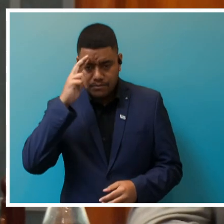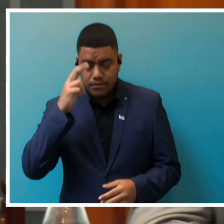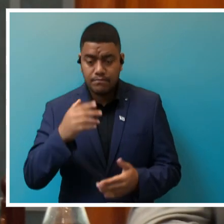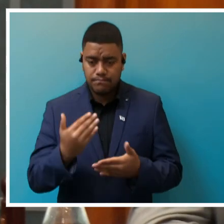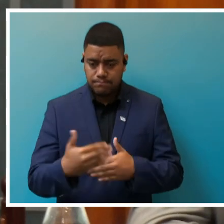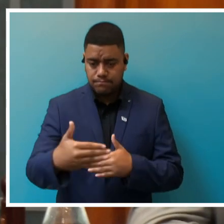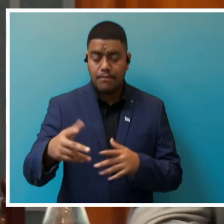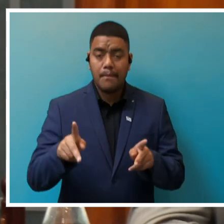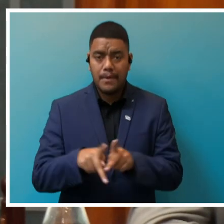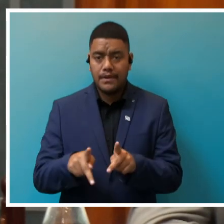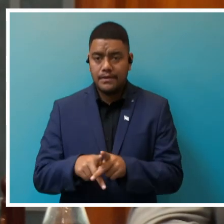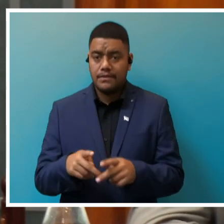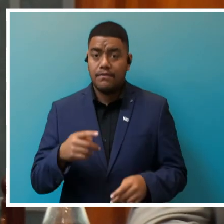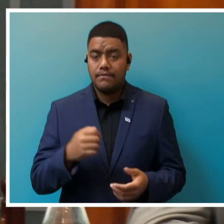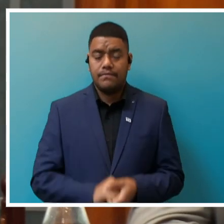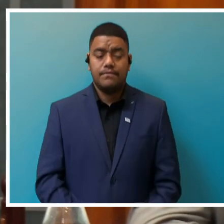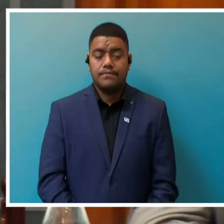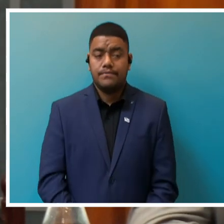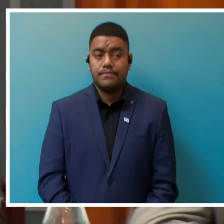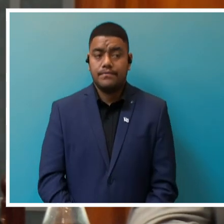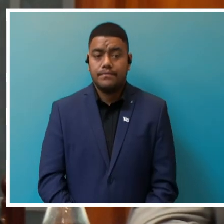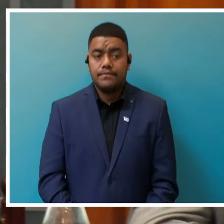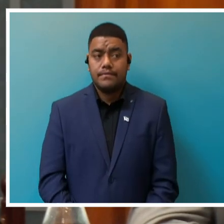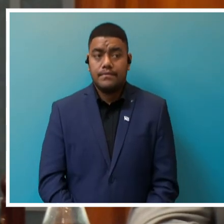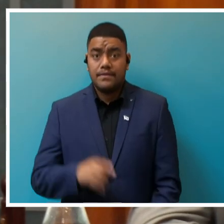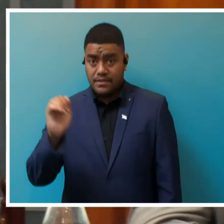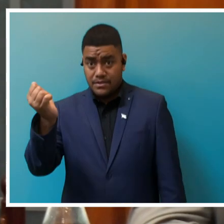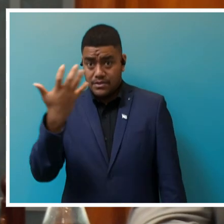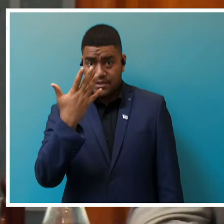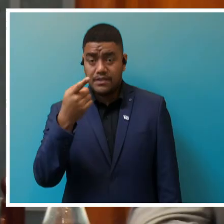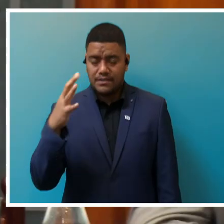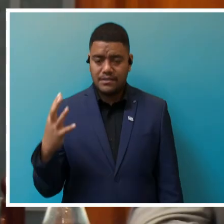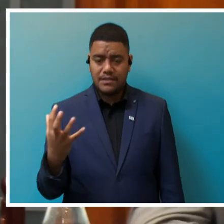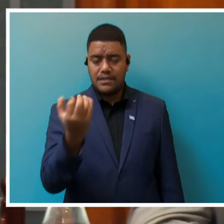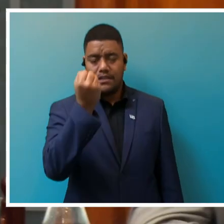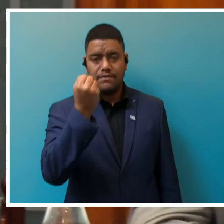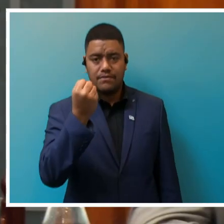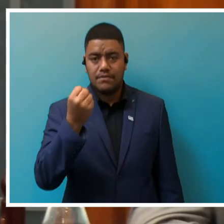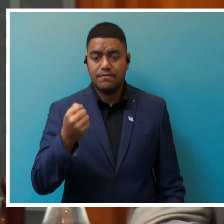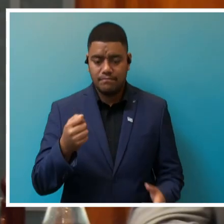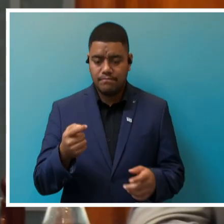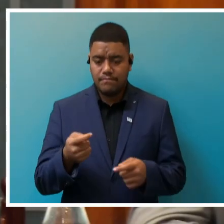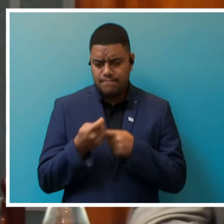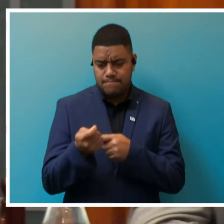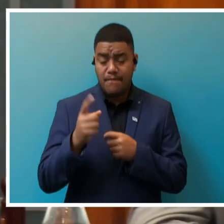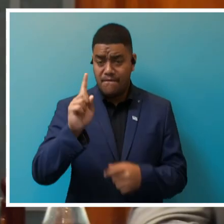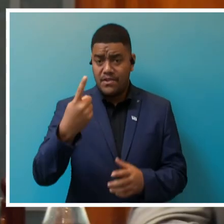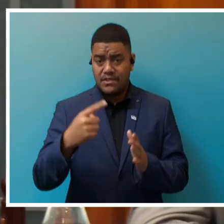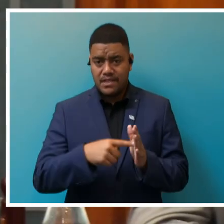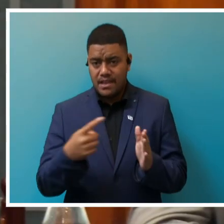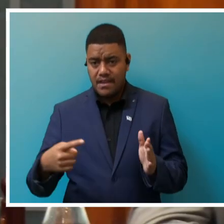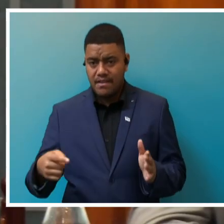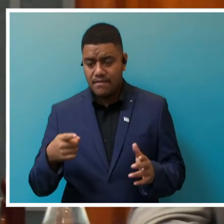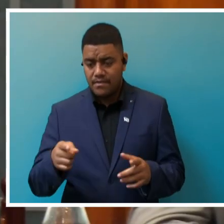internal parasites and food rot. The result was the successful breeding of the first ever local breed